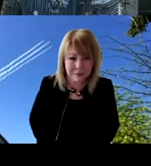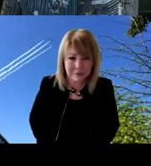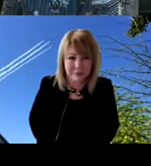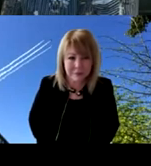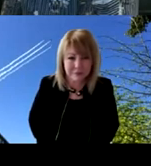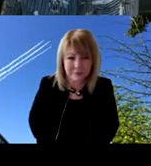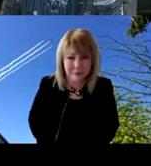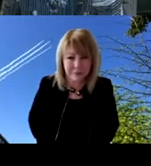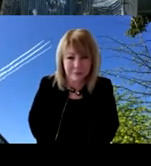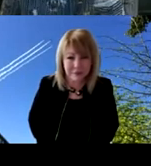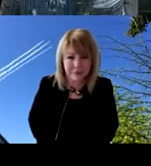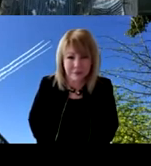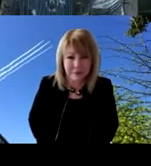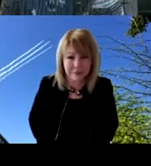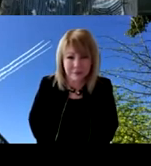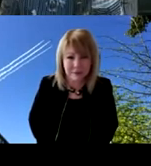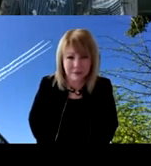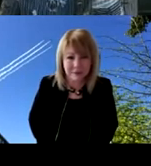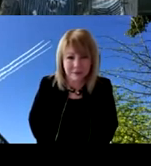I'm longing for the time that we can do that together.